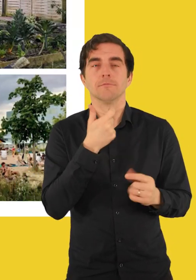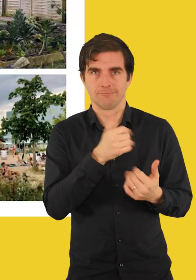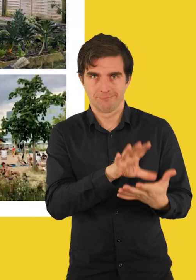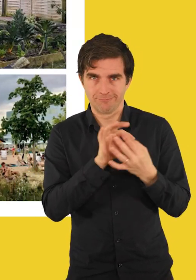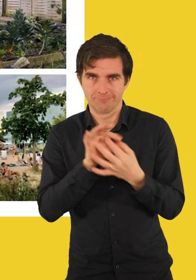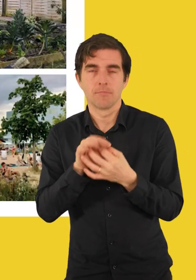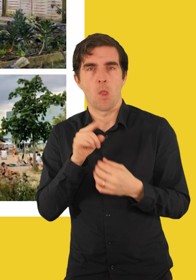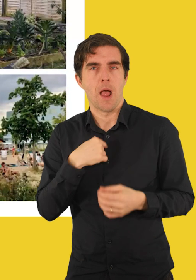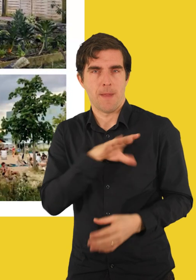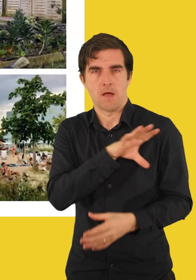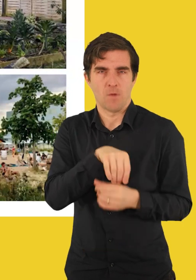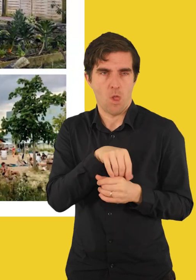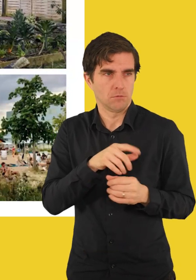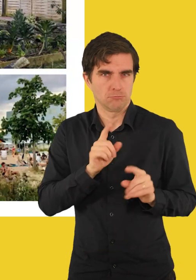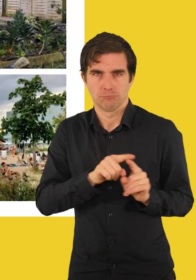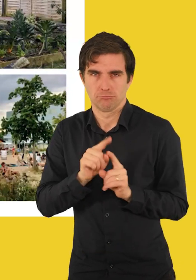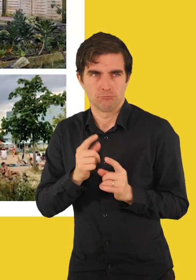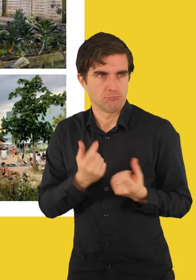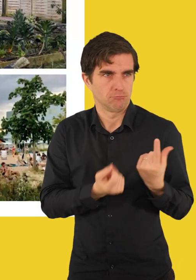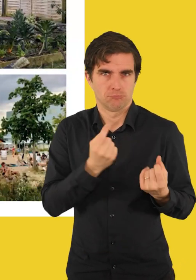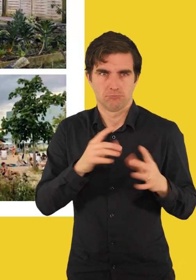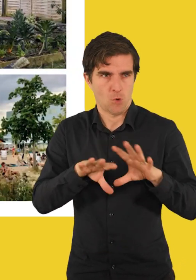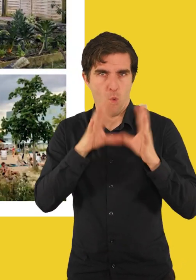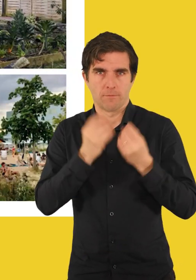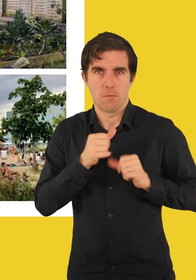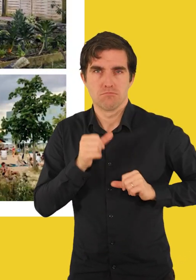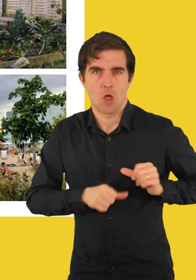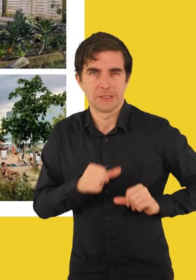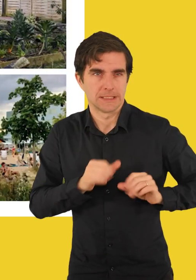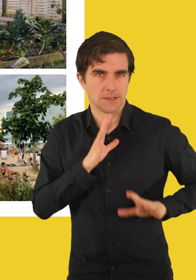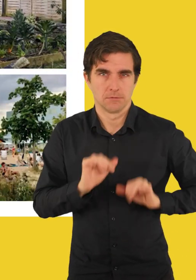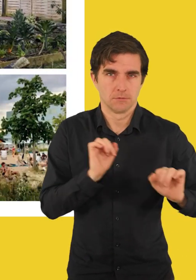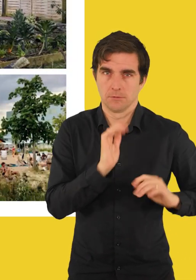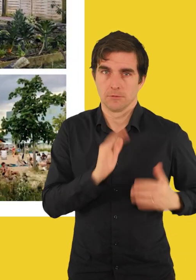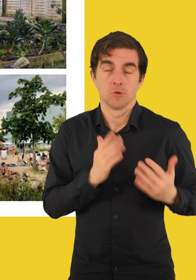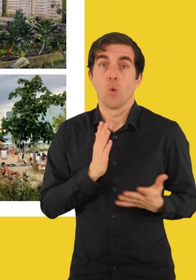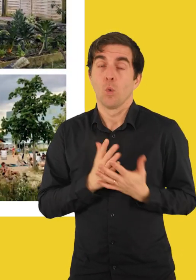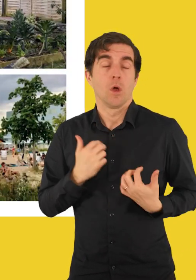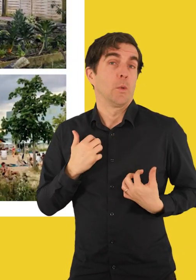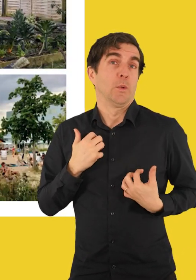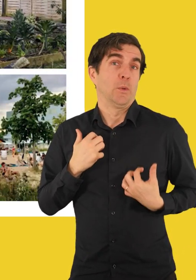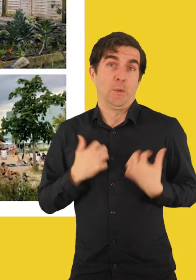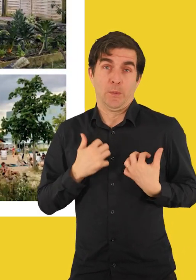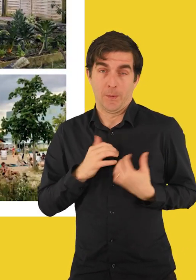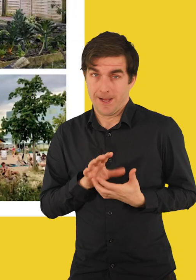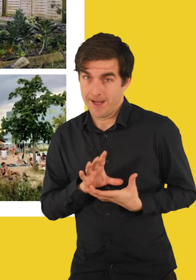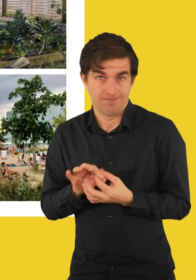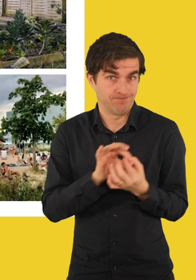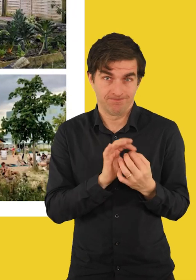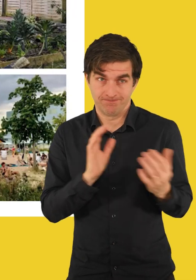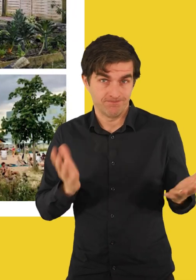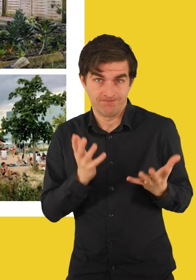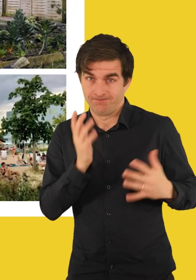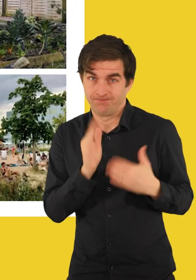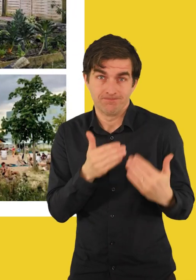city. So that's what I am involved with this whole process, and it's very exciting. It's